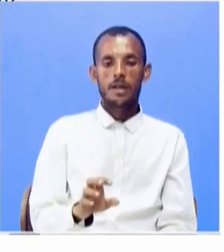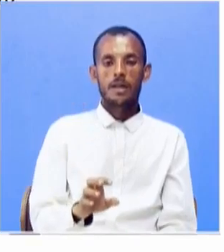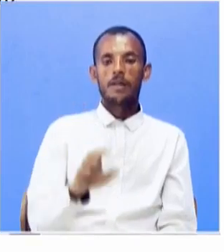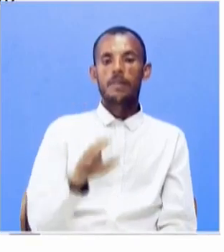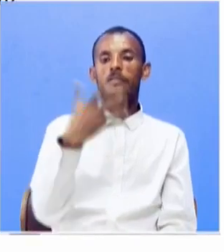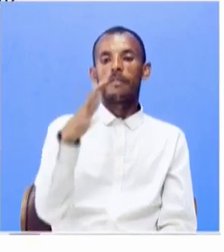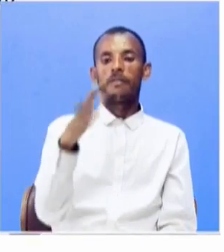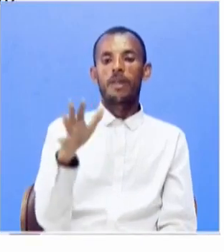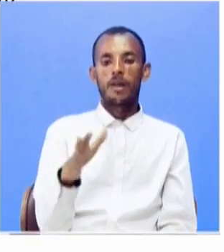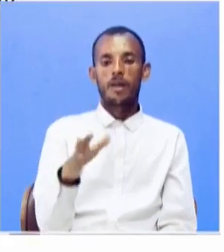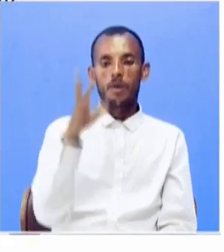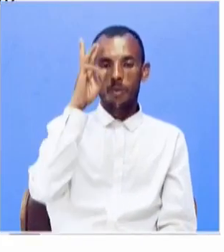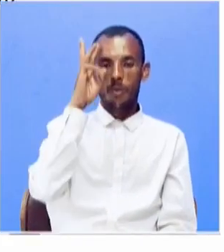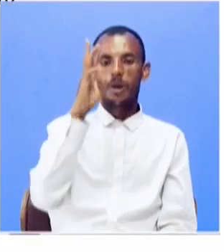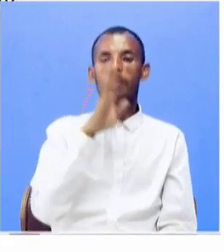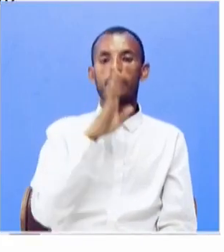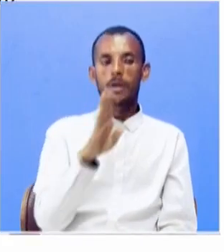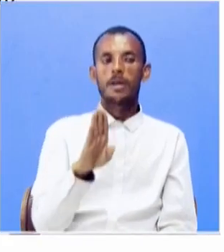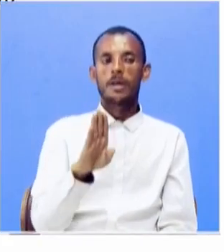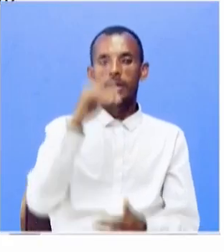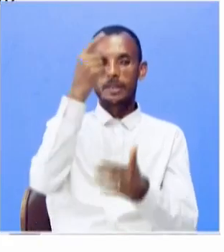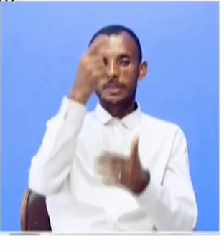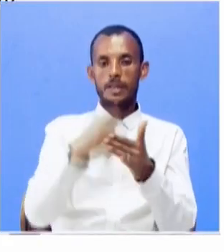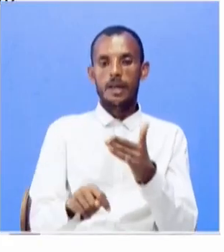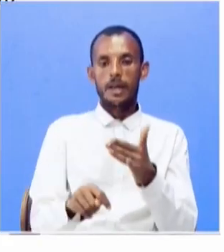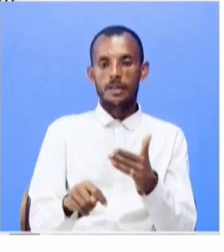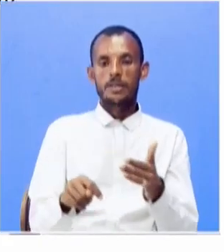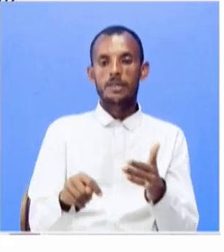315 will be the tax should be paid.